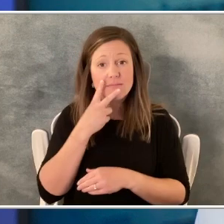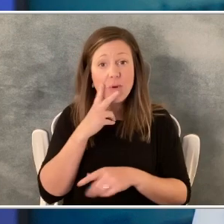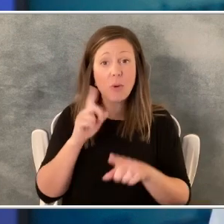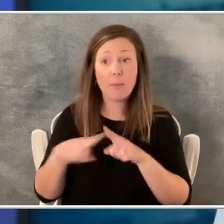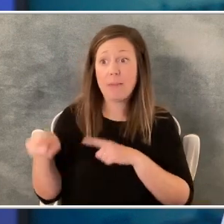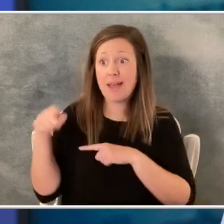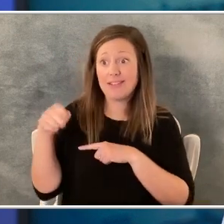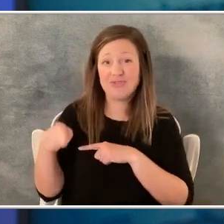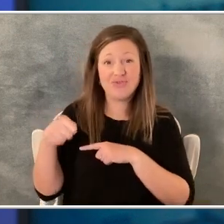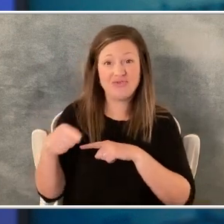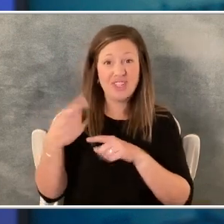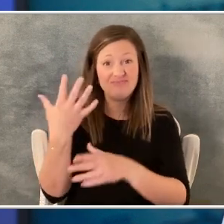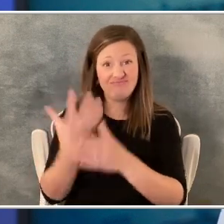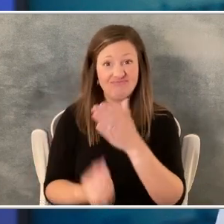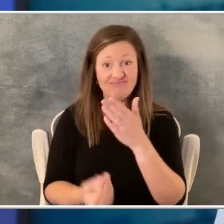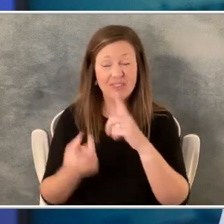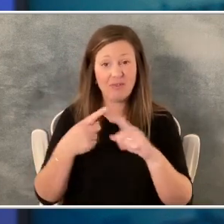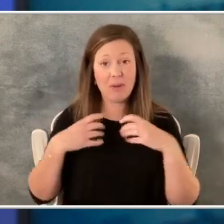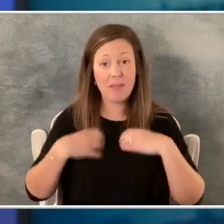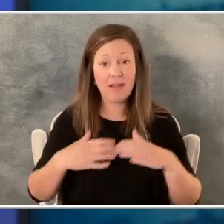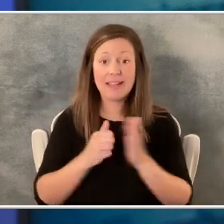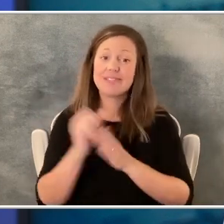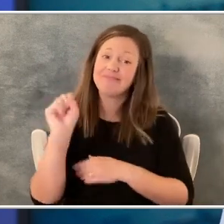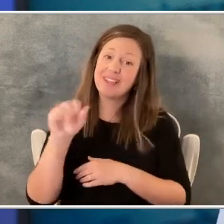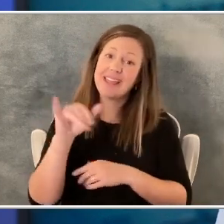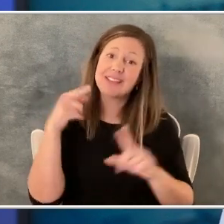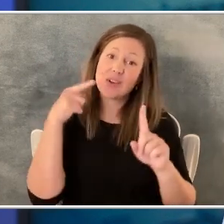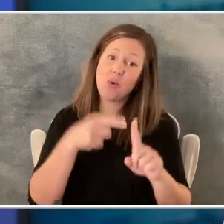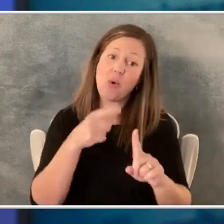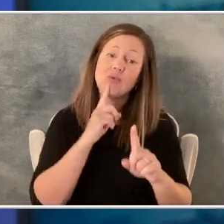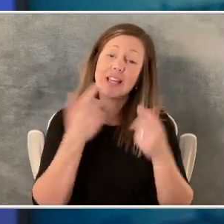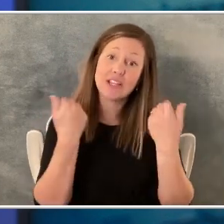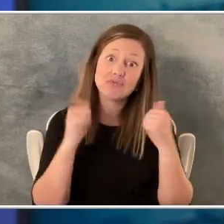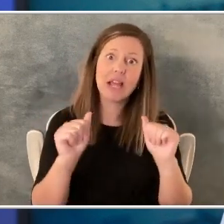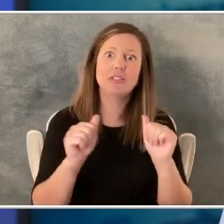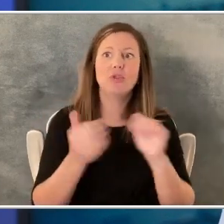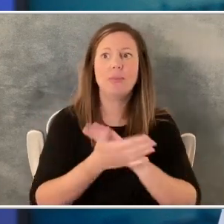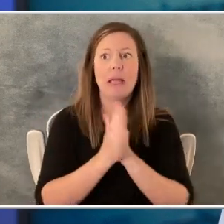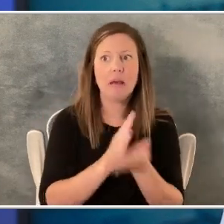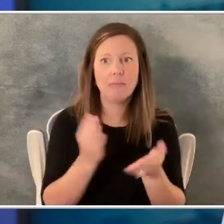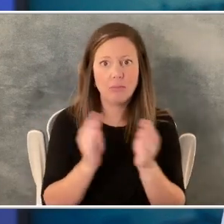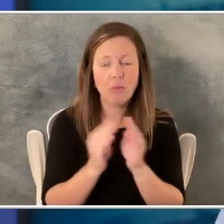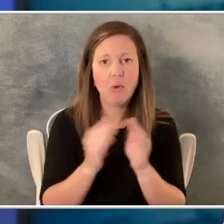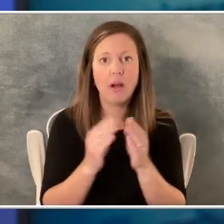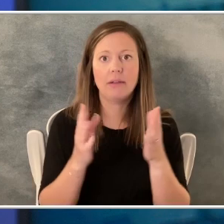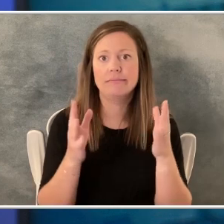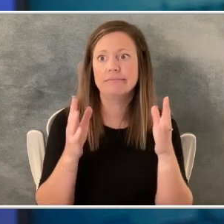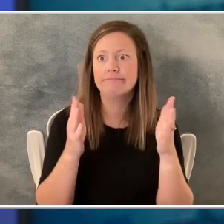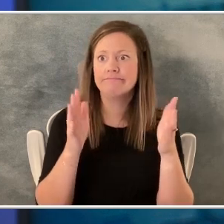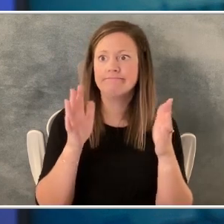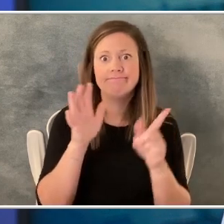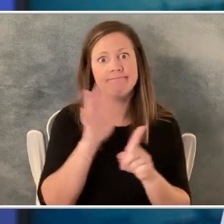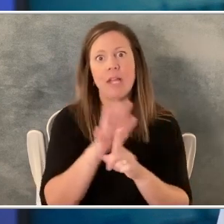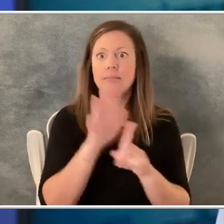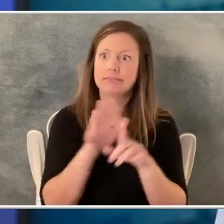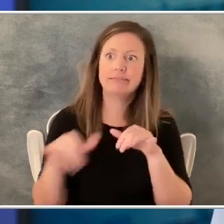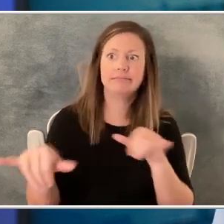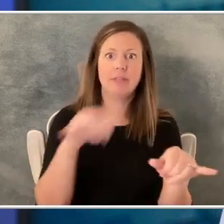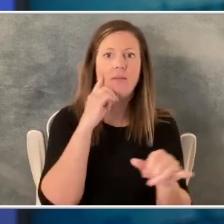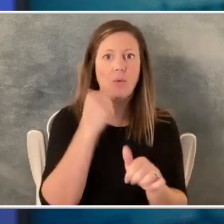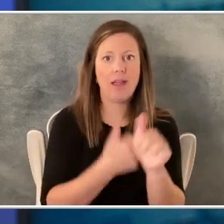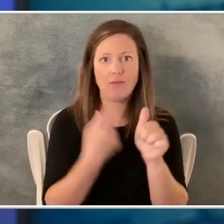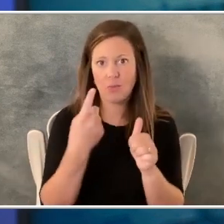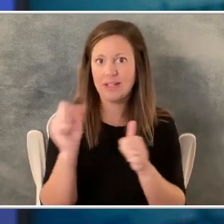promote screening and make it more prevalent, just like lung cancer, or just like breast cancer is. Certainly there's more stringent criteria than